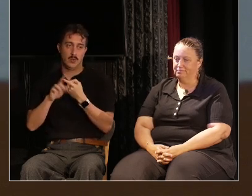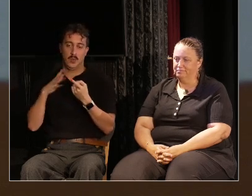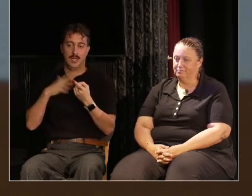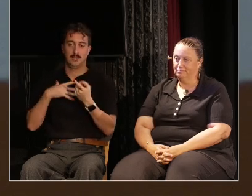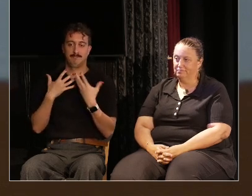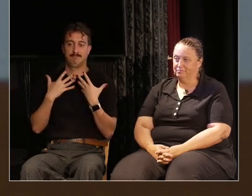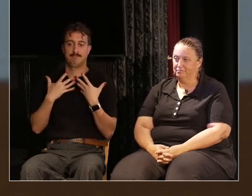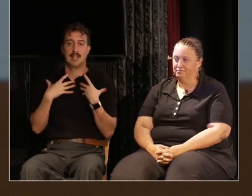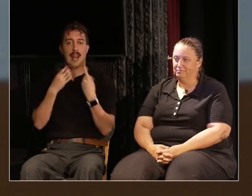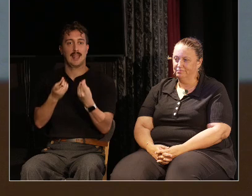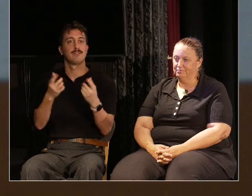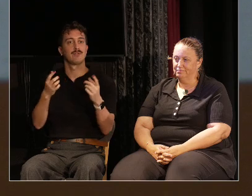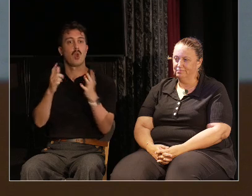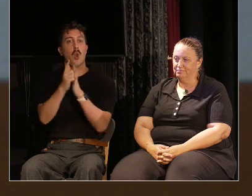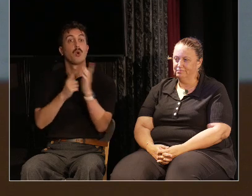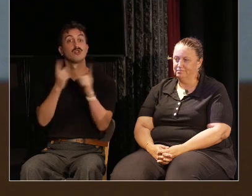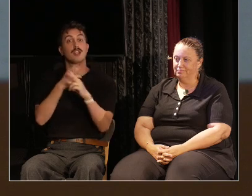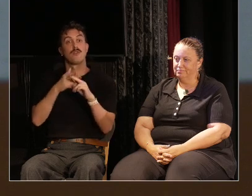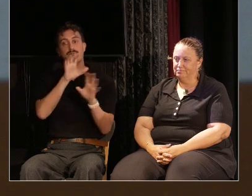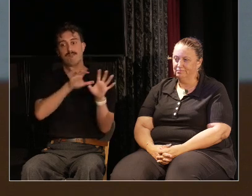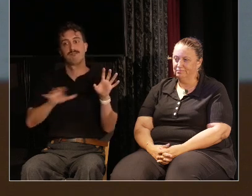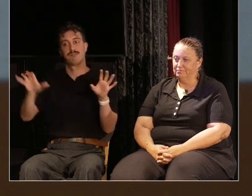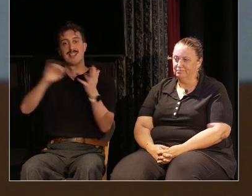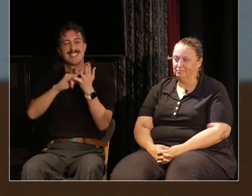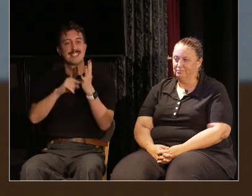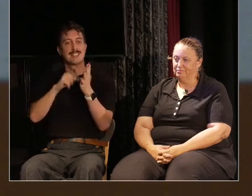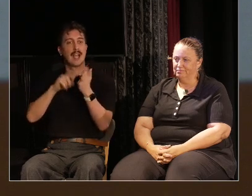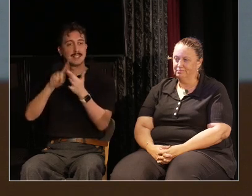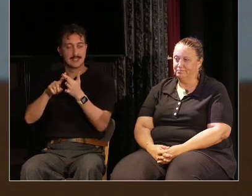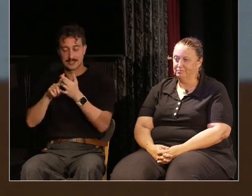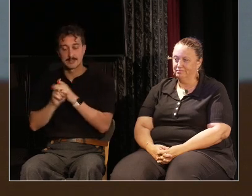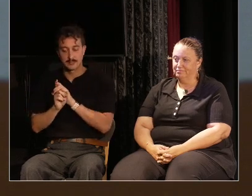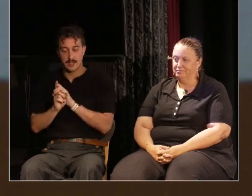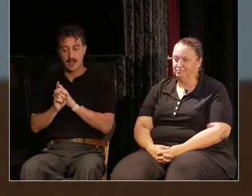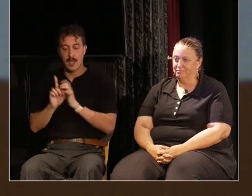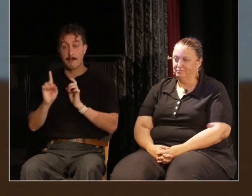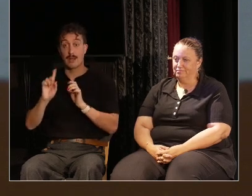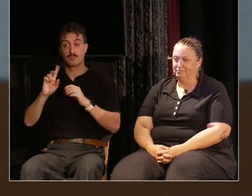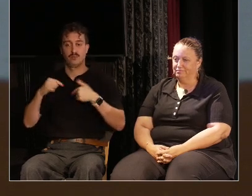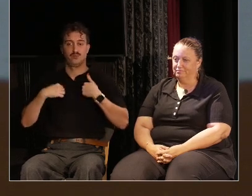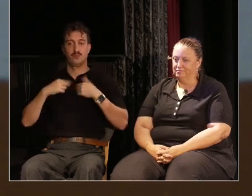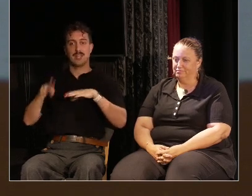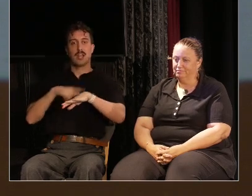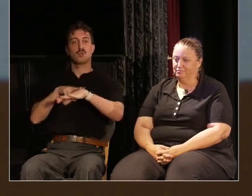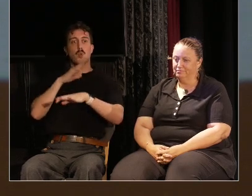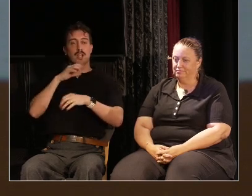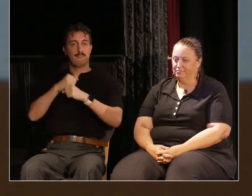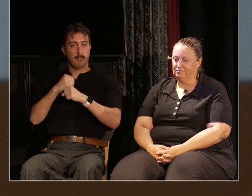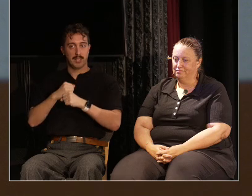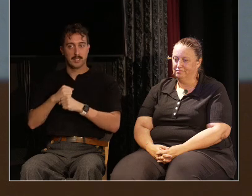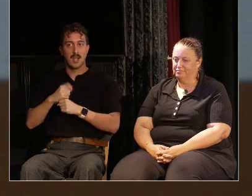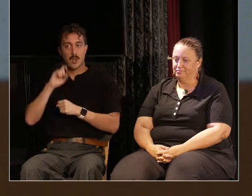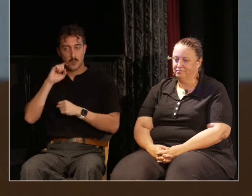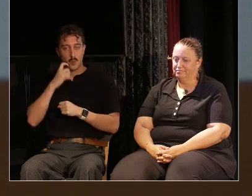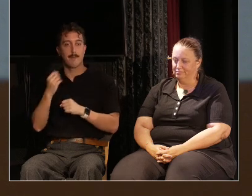an opportunity for the national government to ensure that we protect people and allow people to make their own